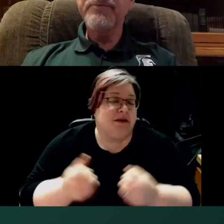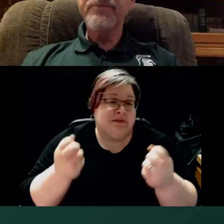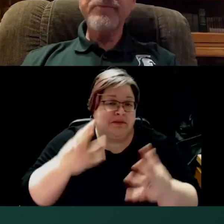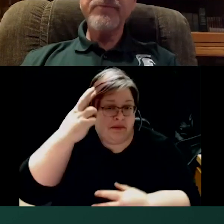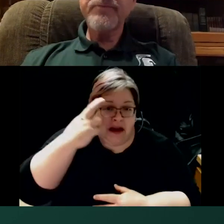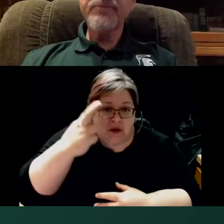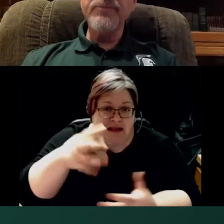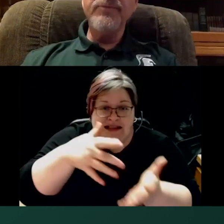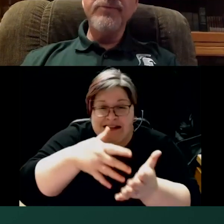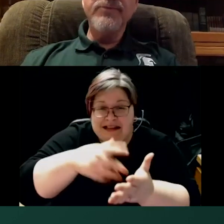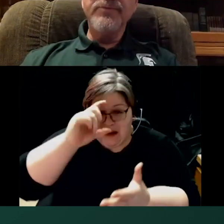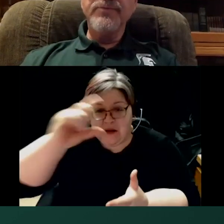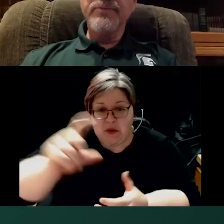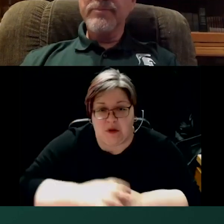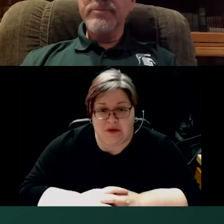do.